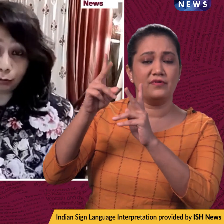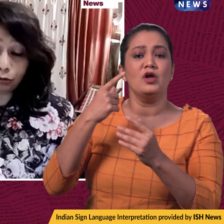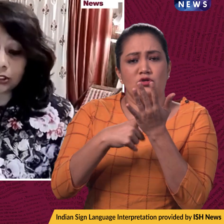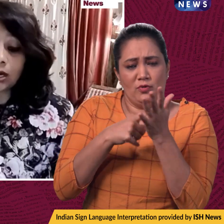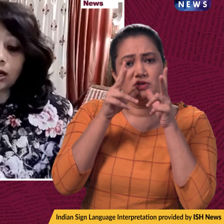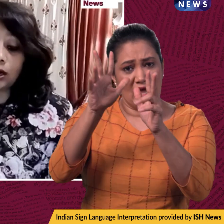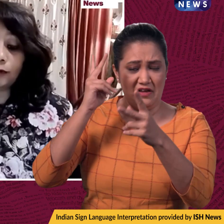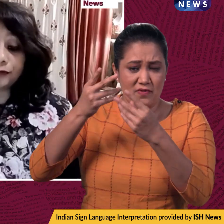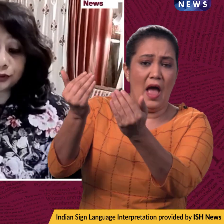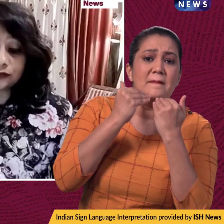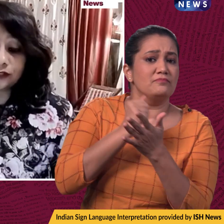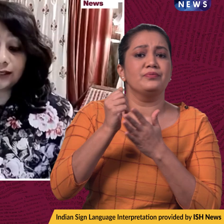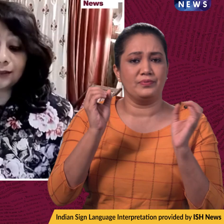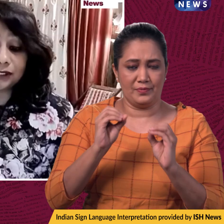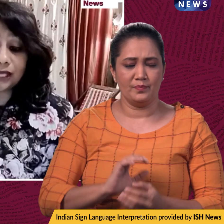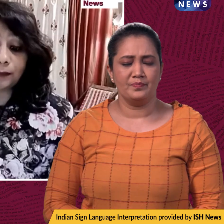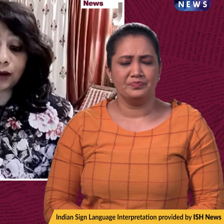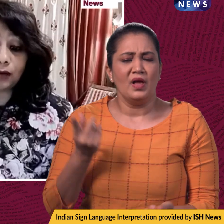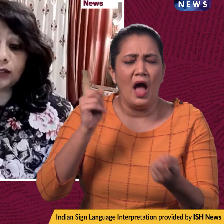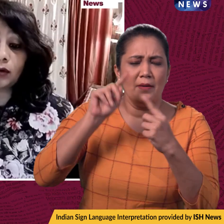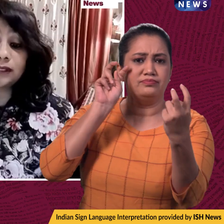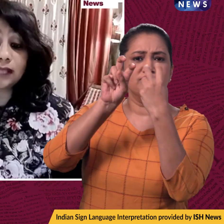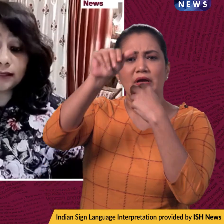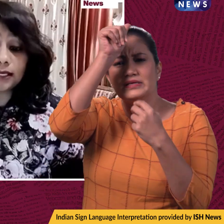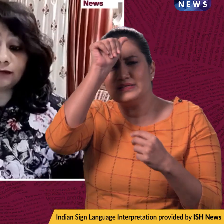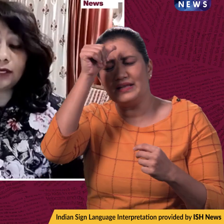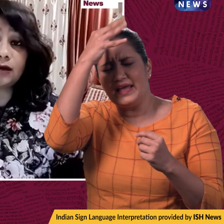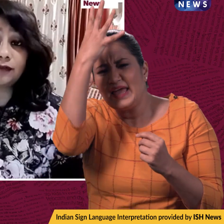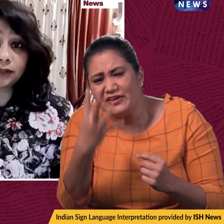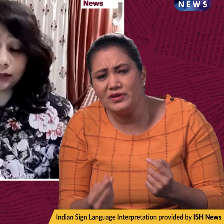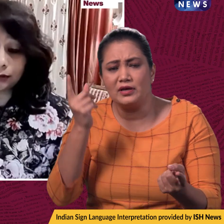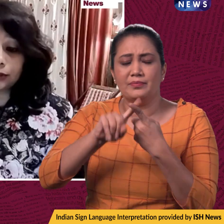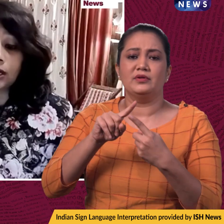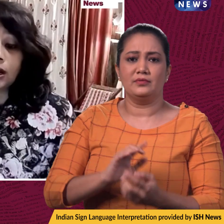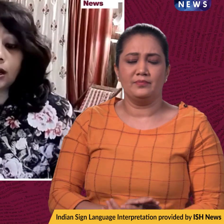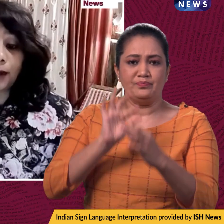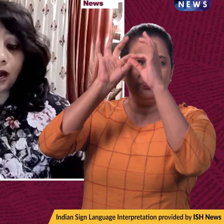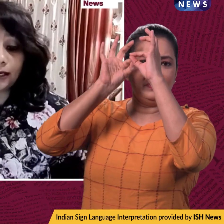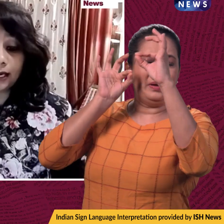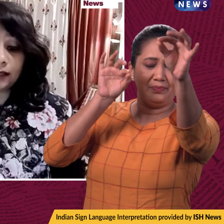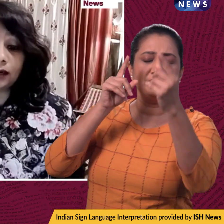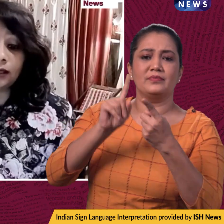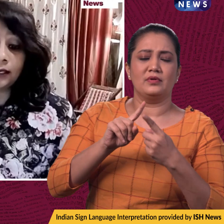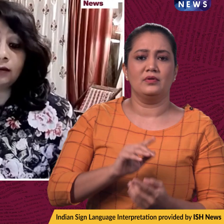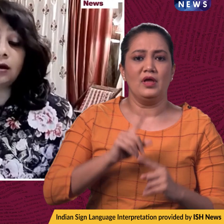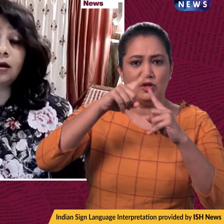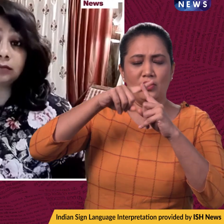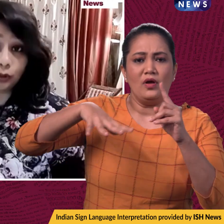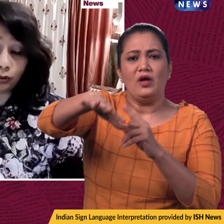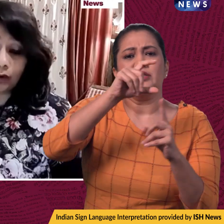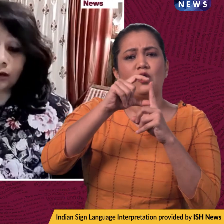according to reports. Officials have said that the mishap occurred on Sunday evening after the Tirkut Pahad area